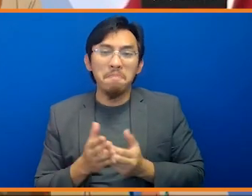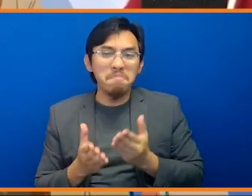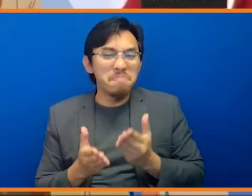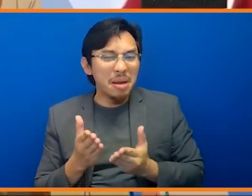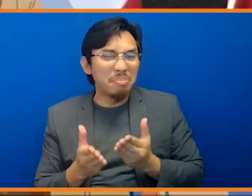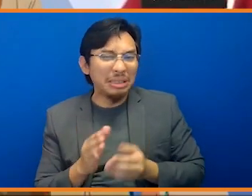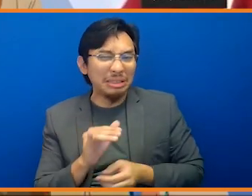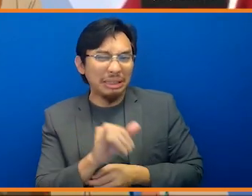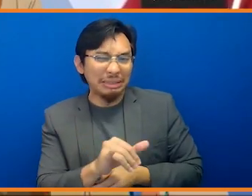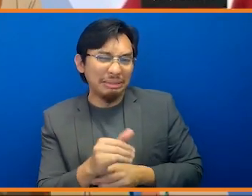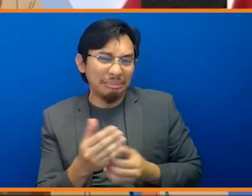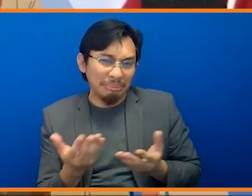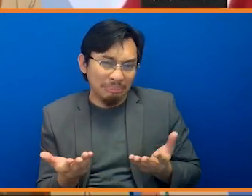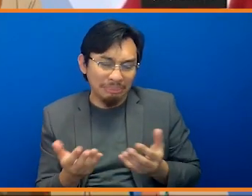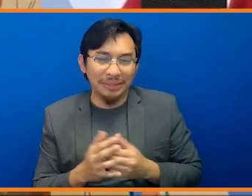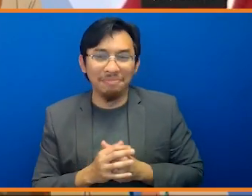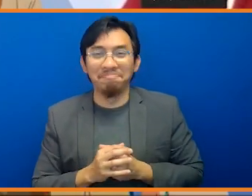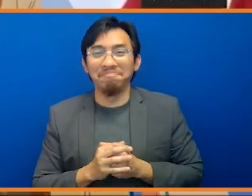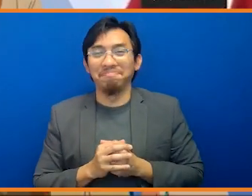Maybe that's.